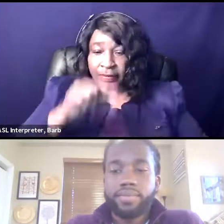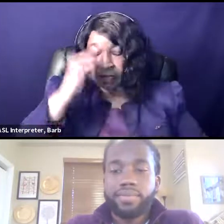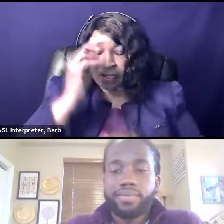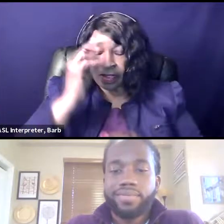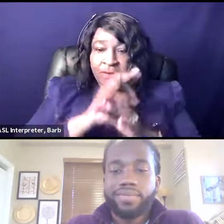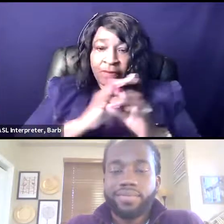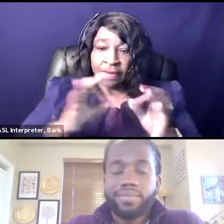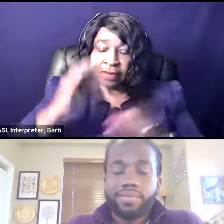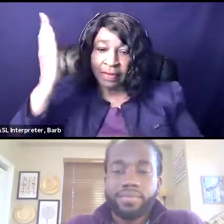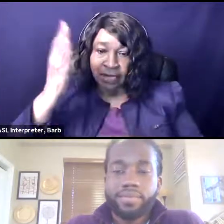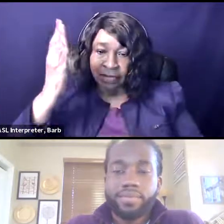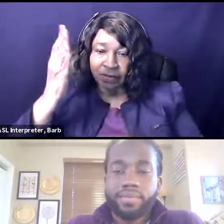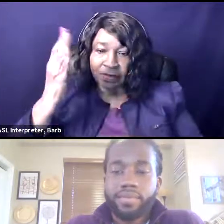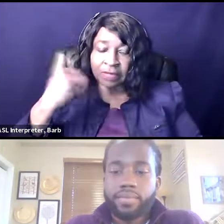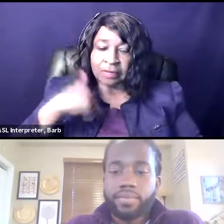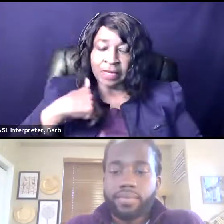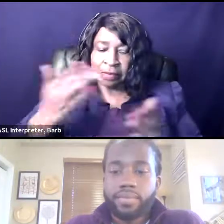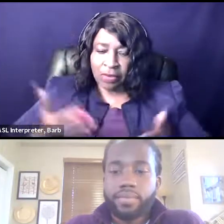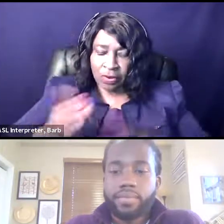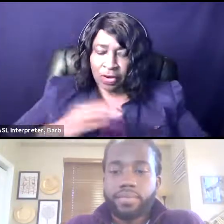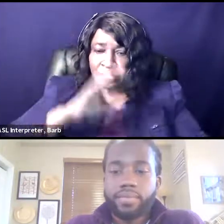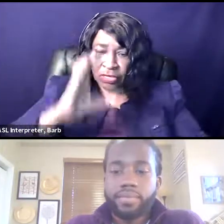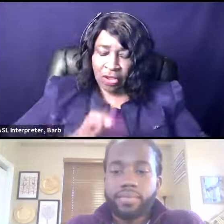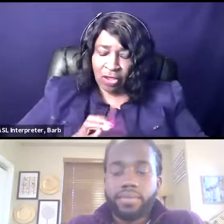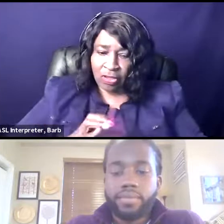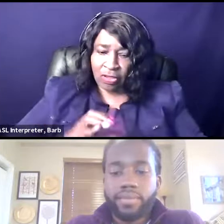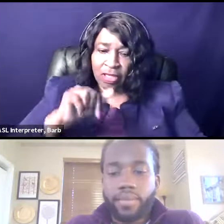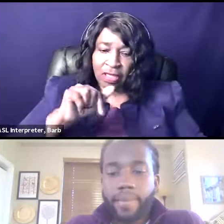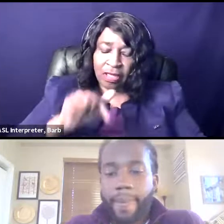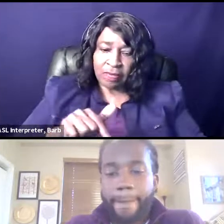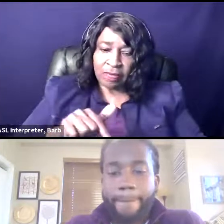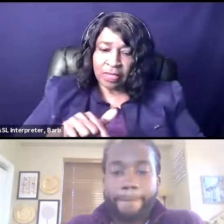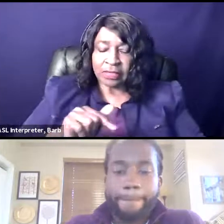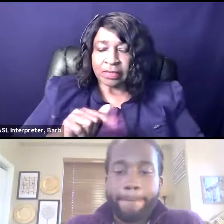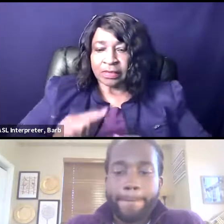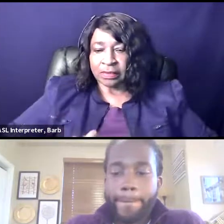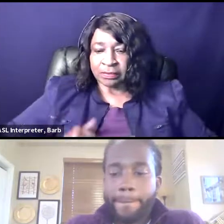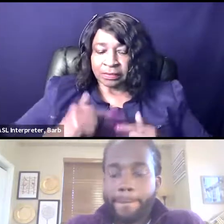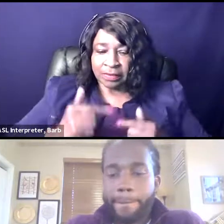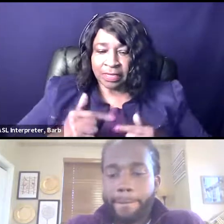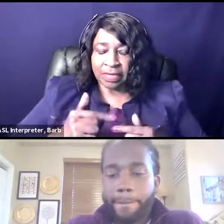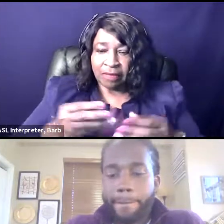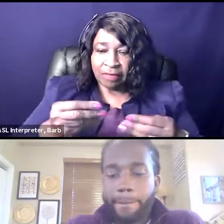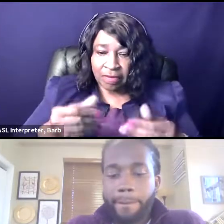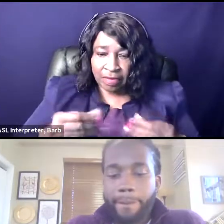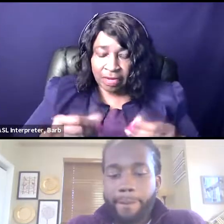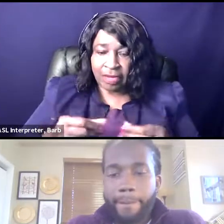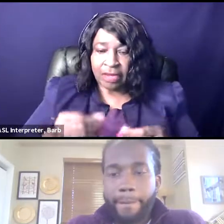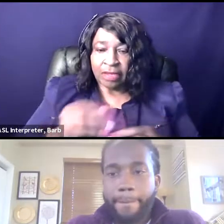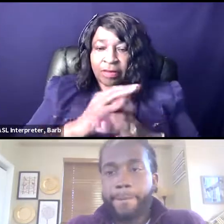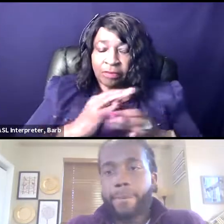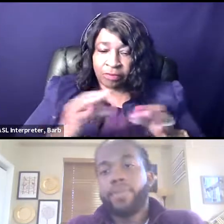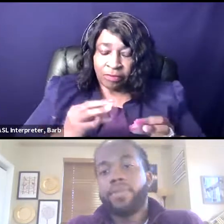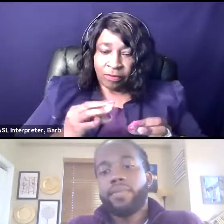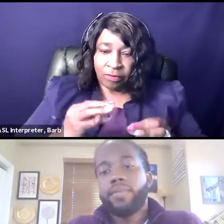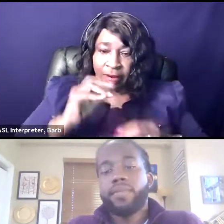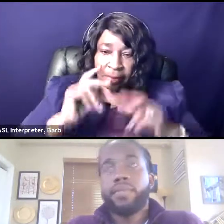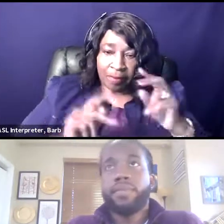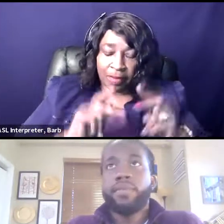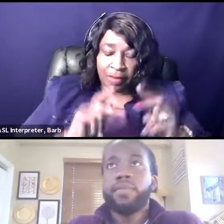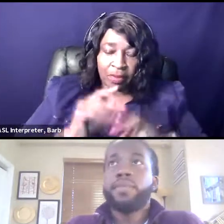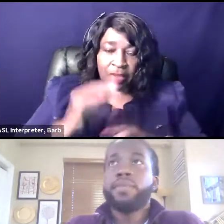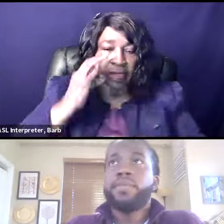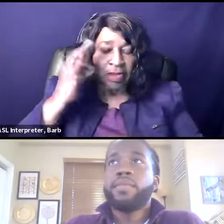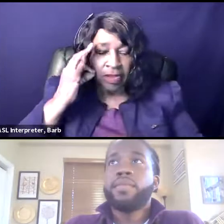as we always like to remember, is the occupied lands of the Council of the Three Fires, the Ojibwe, the Potawatomi, and Ottawa nations, as well as the